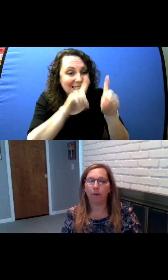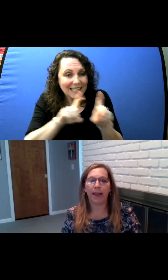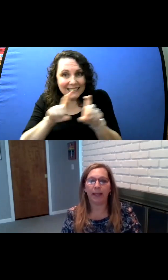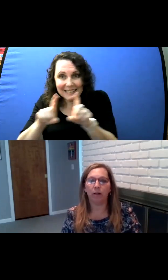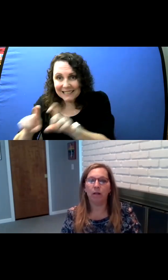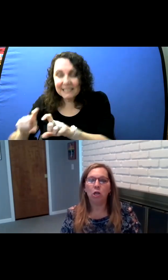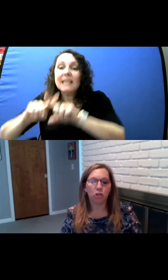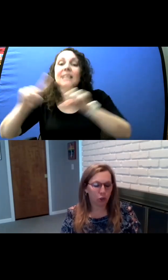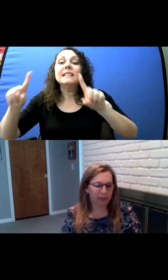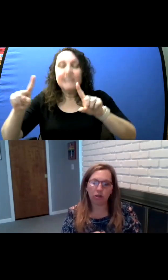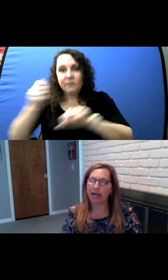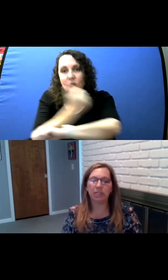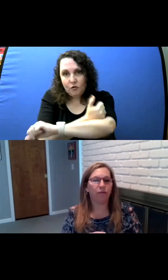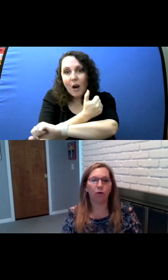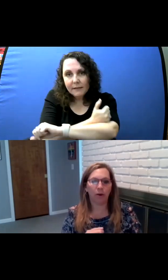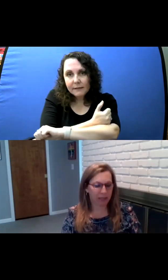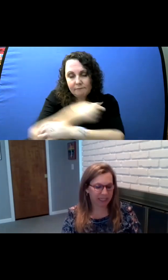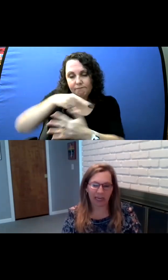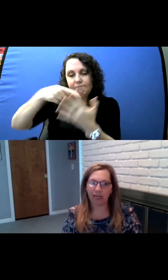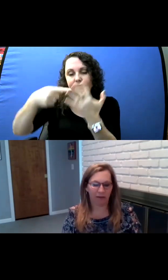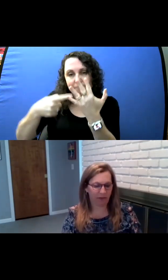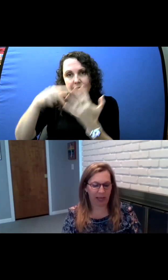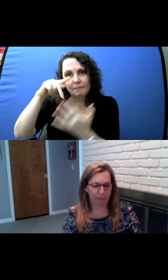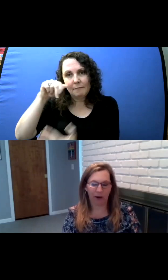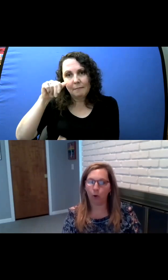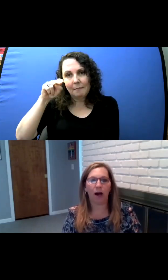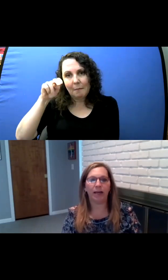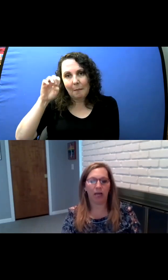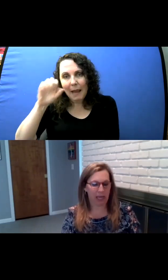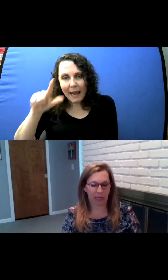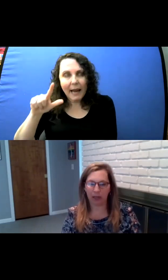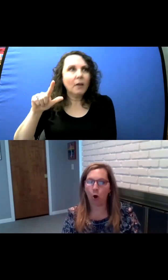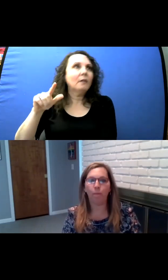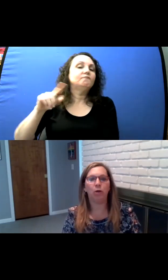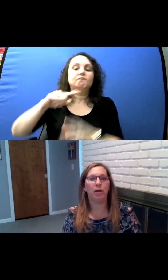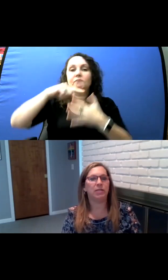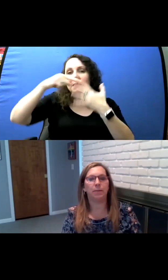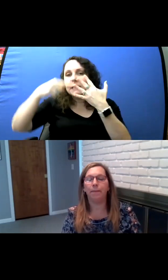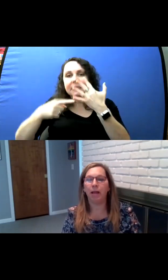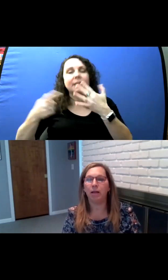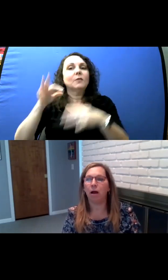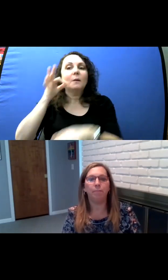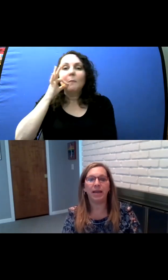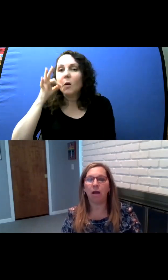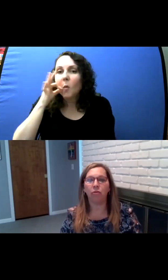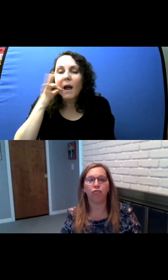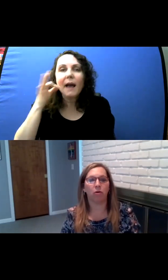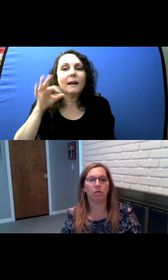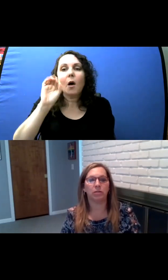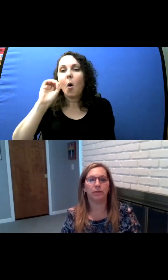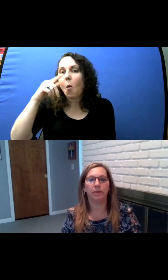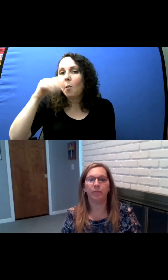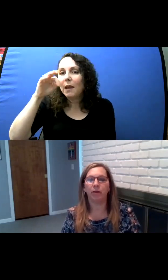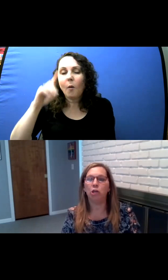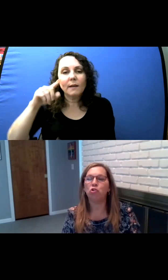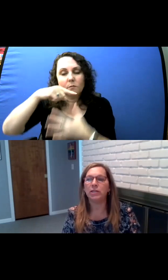a drug panel. So you'll be tested for sedatives and marijuana and opioids and many other